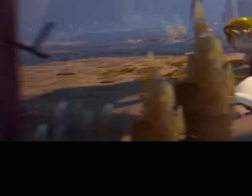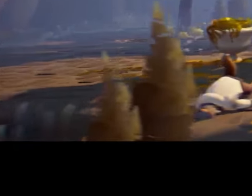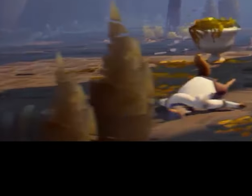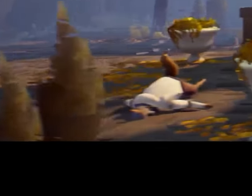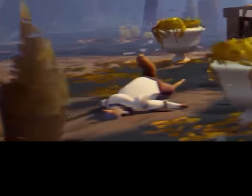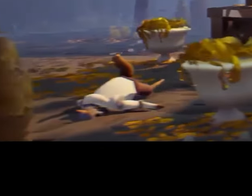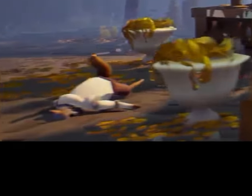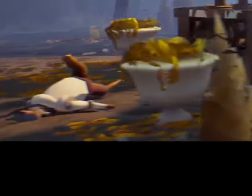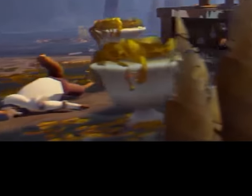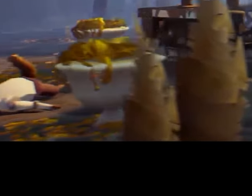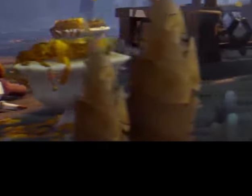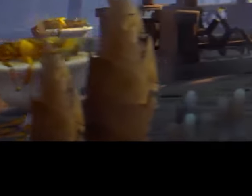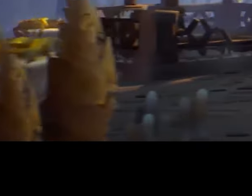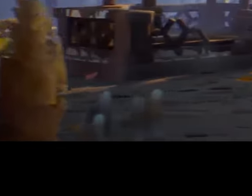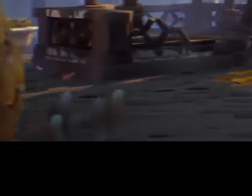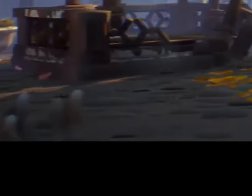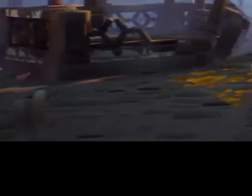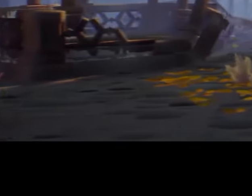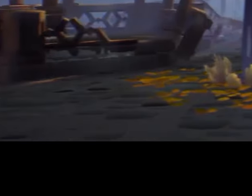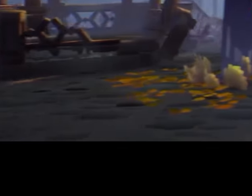darkness.